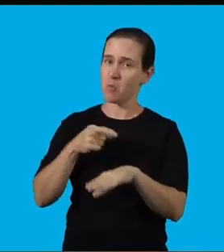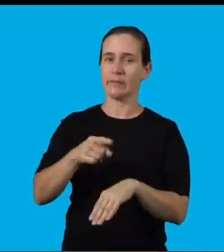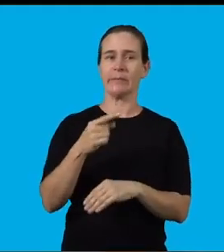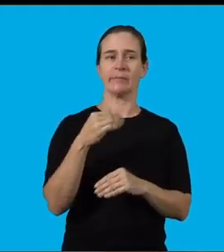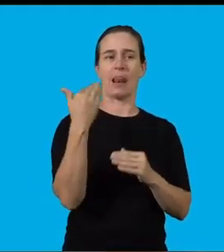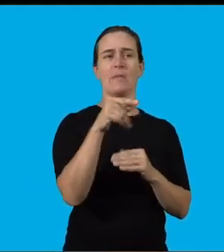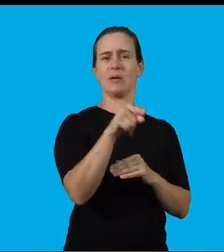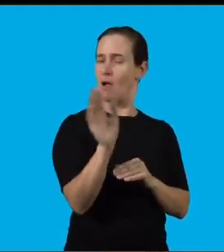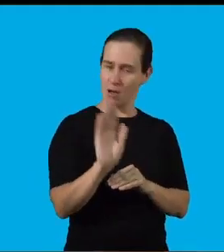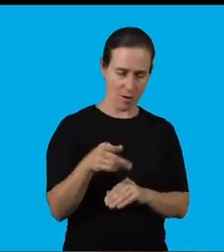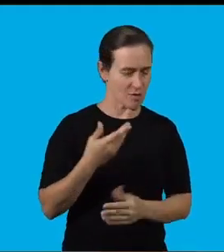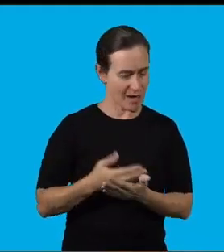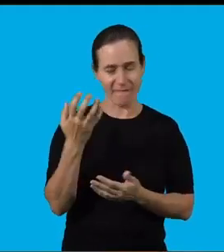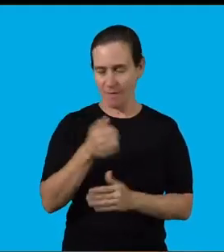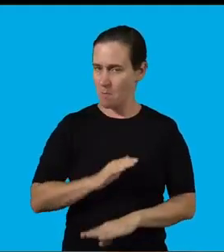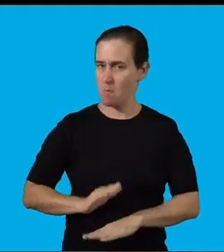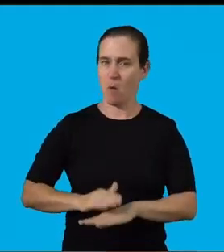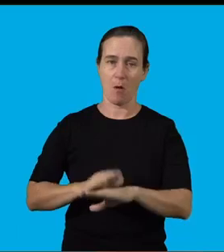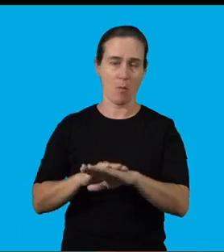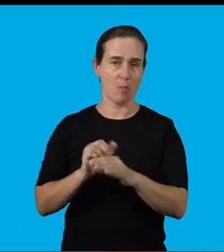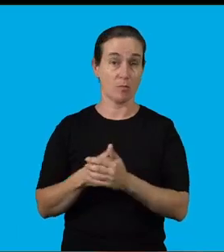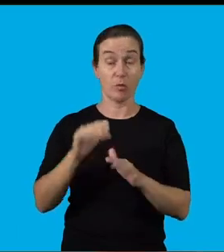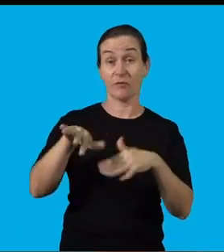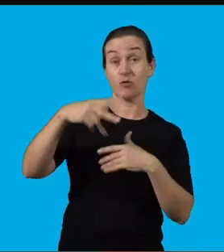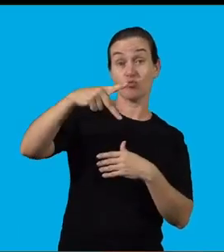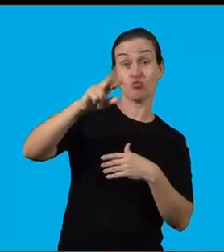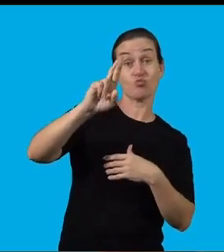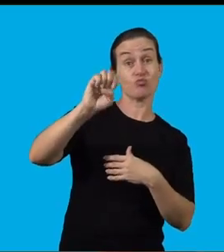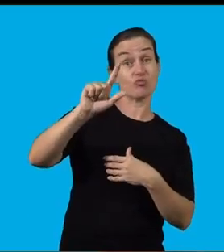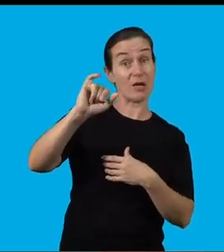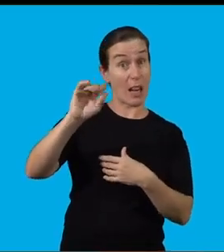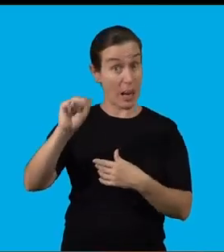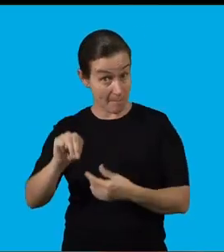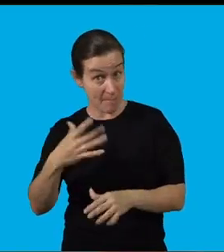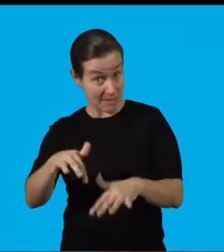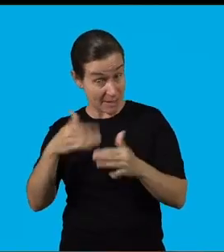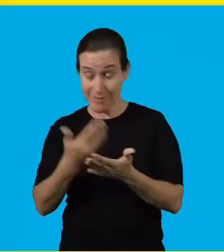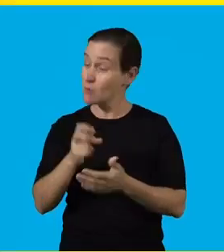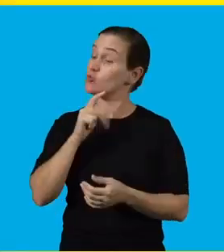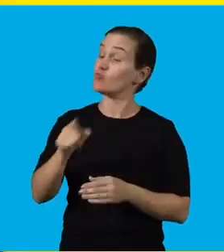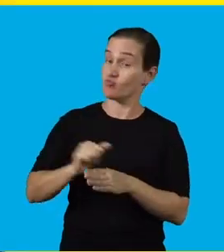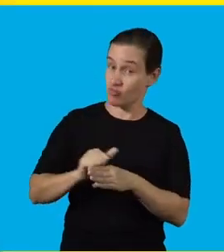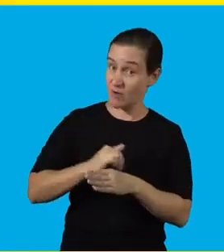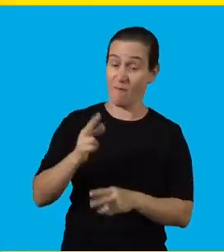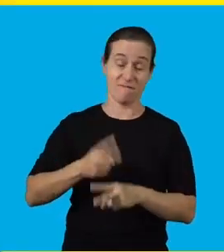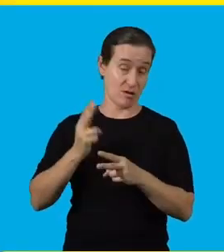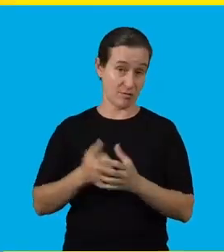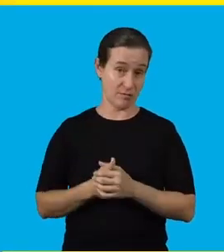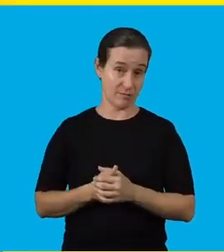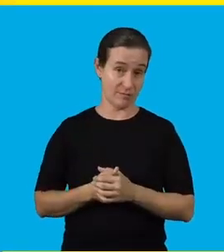don't be restricted to only these. When you've done your prelim and that, you can use your prelims as well as a good indicator of what your final